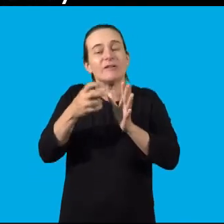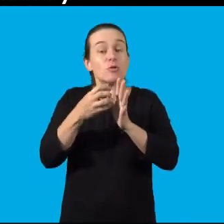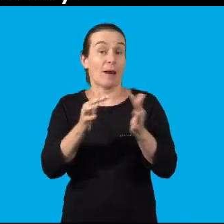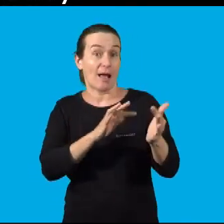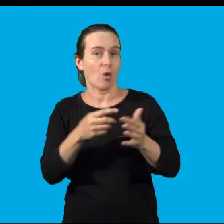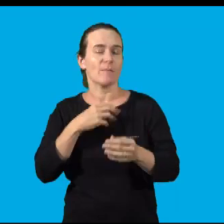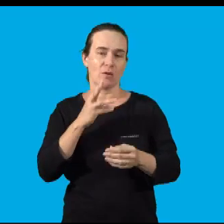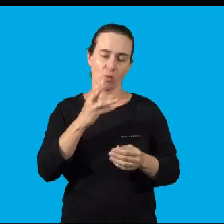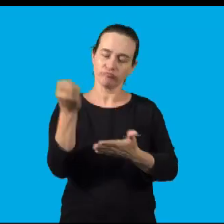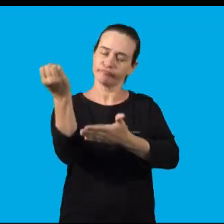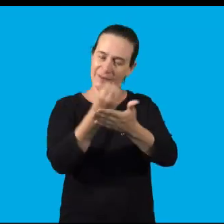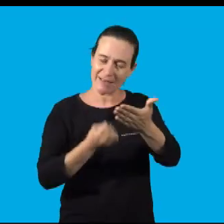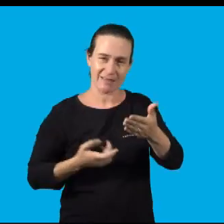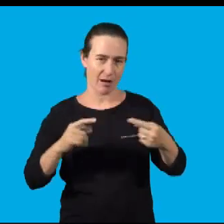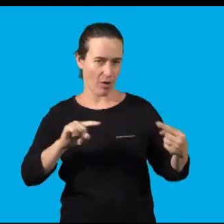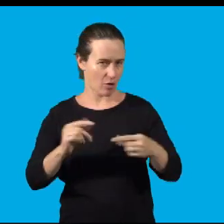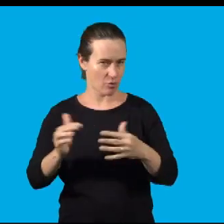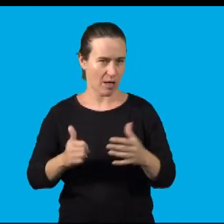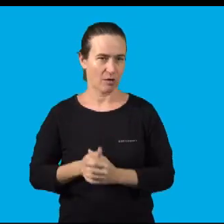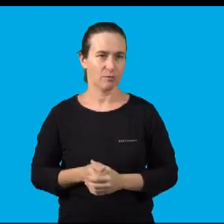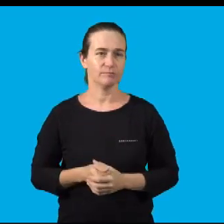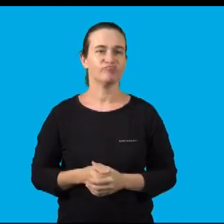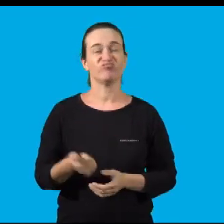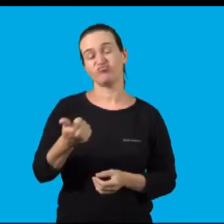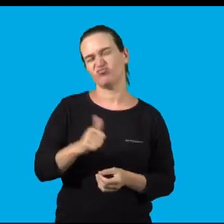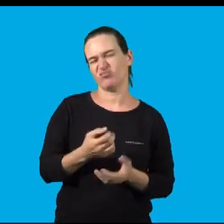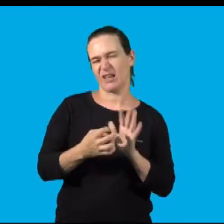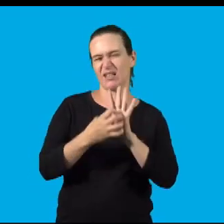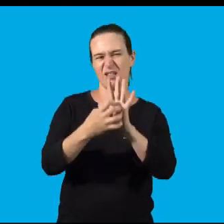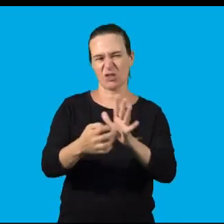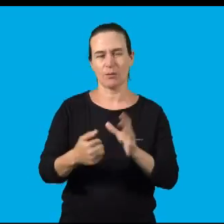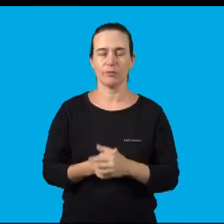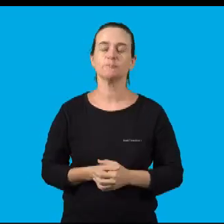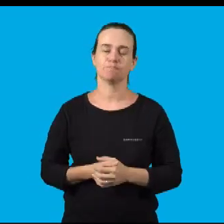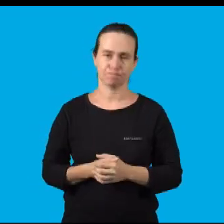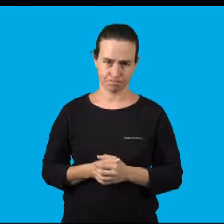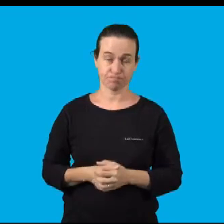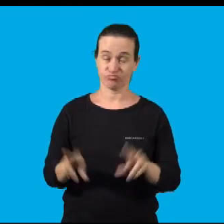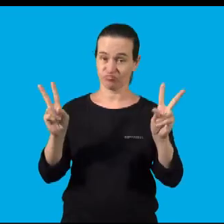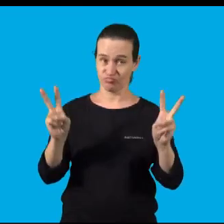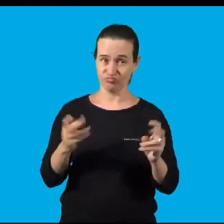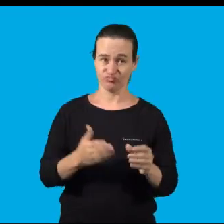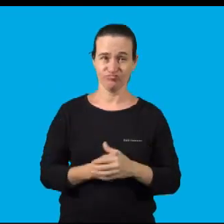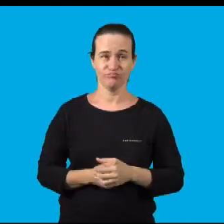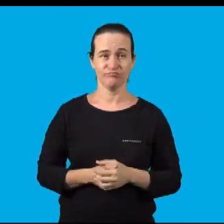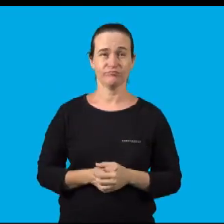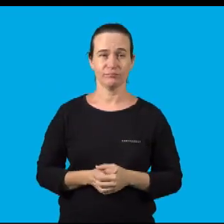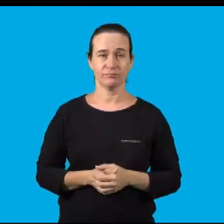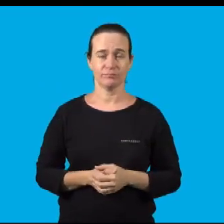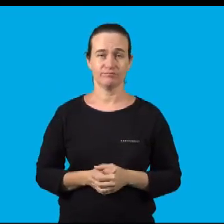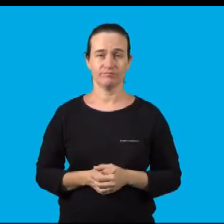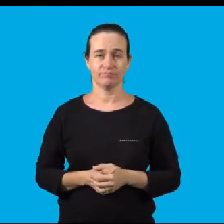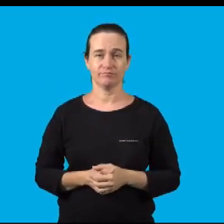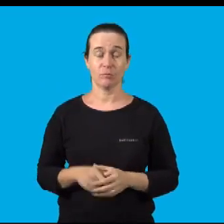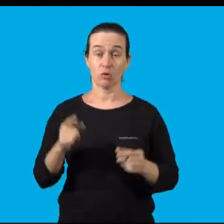or develop. This is an example of an introduction paragraph. So, firstly, the